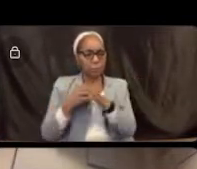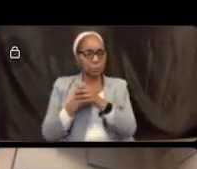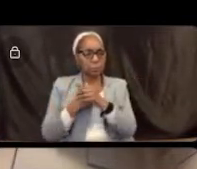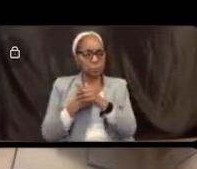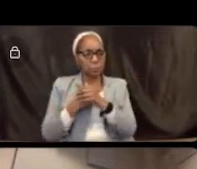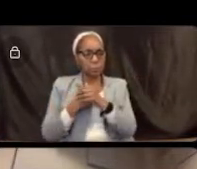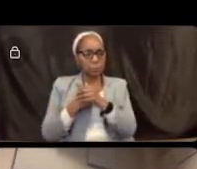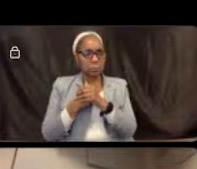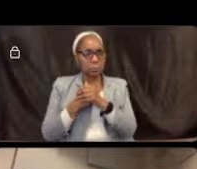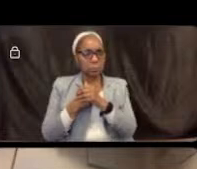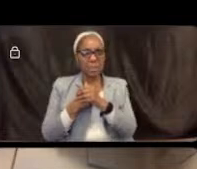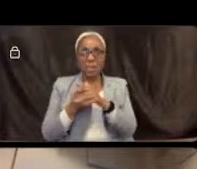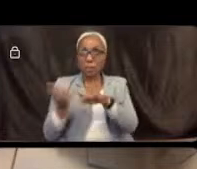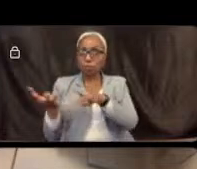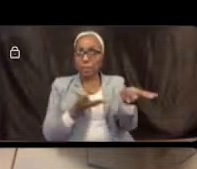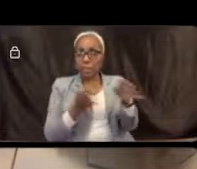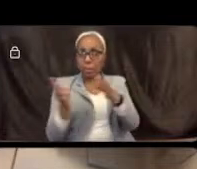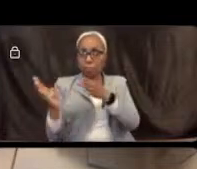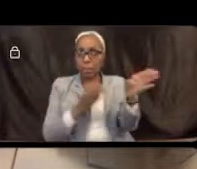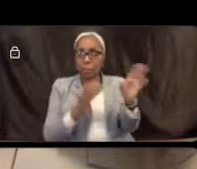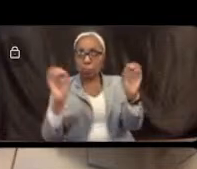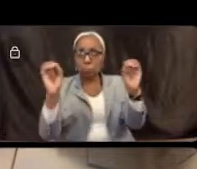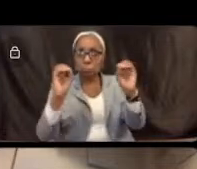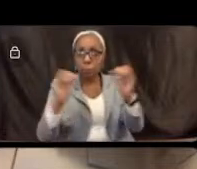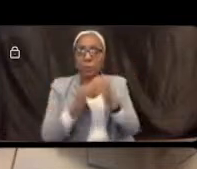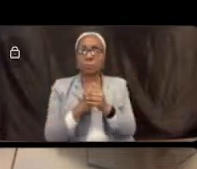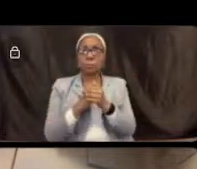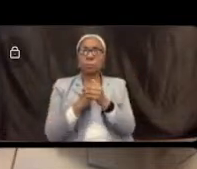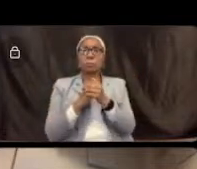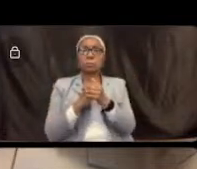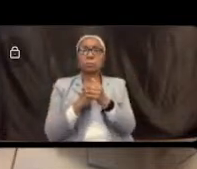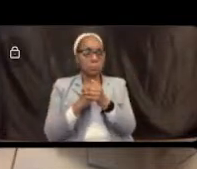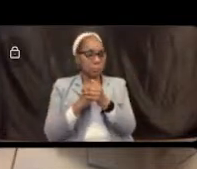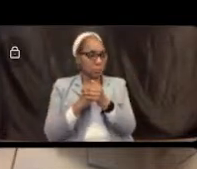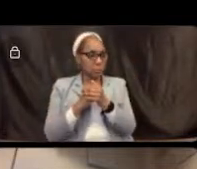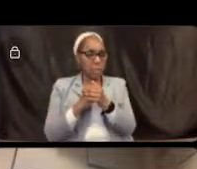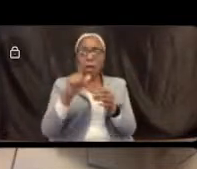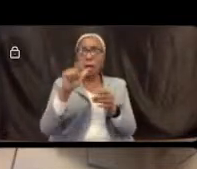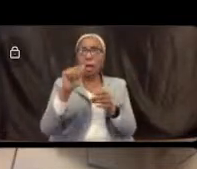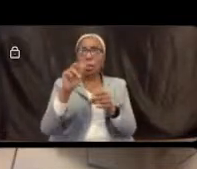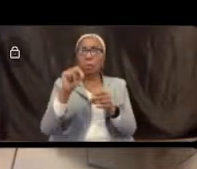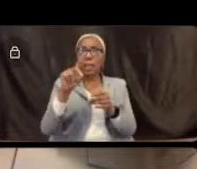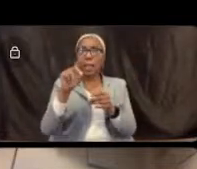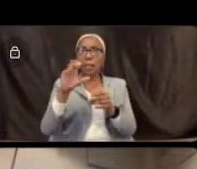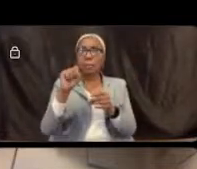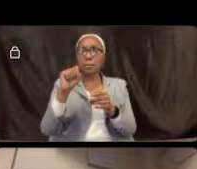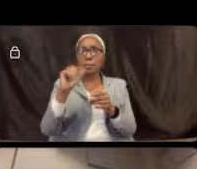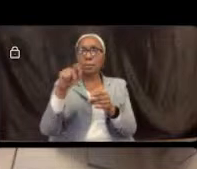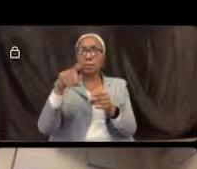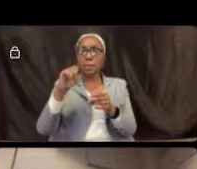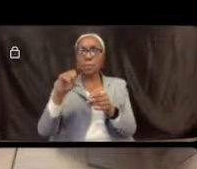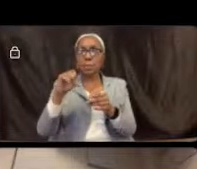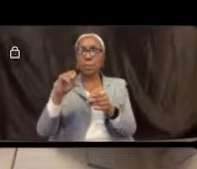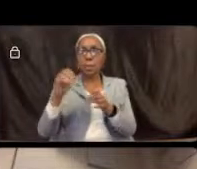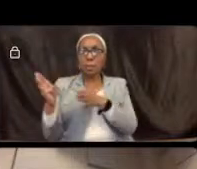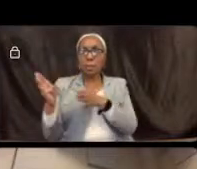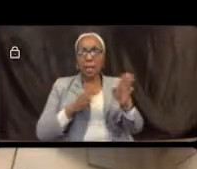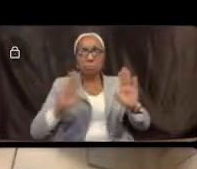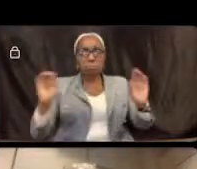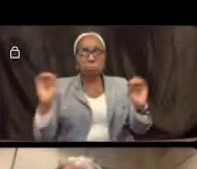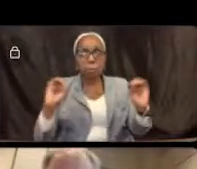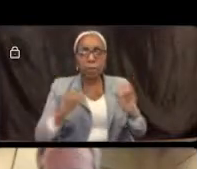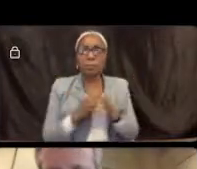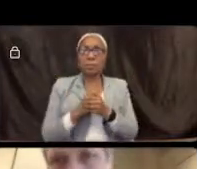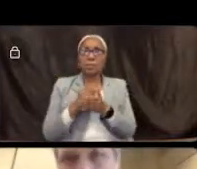a drainage plan. They did not have a landscape plan. They did not have a parking